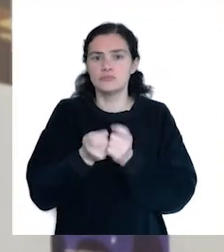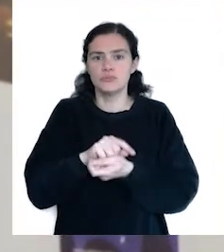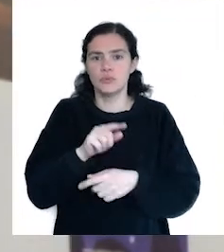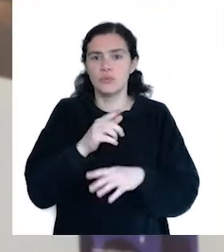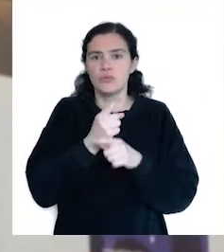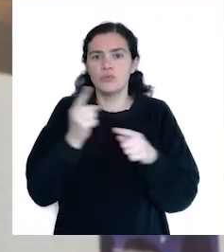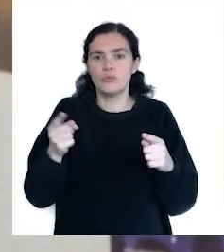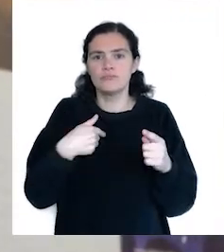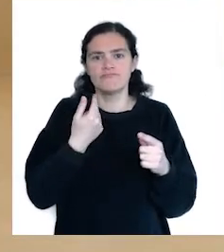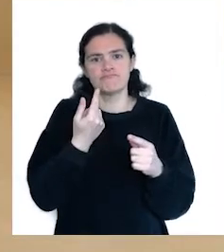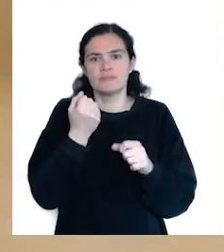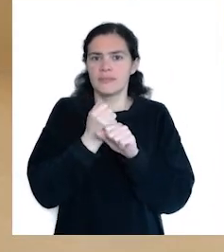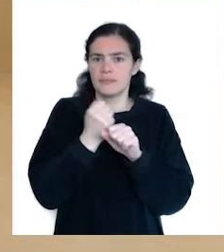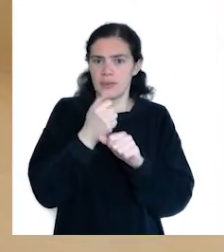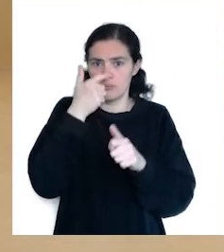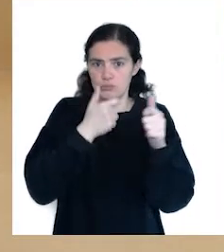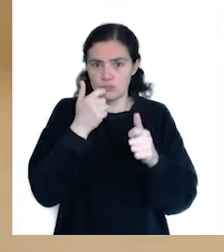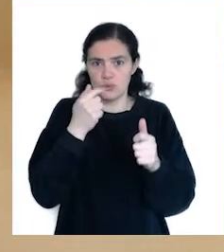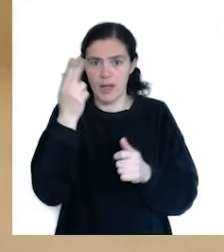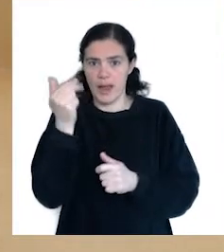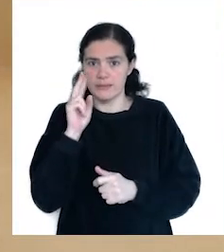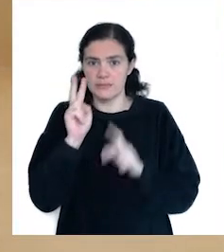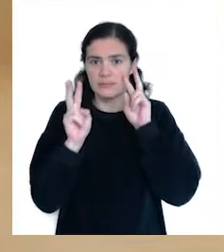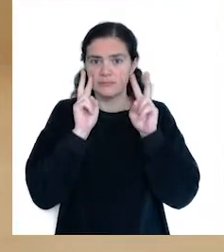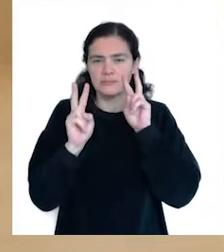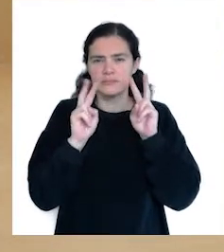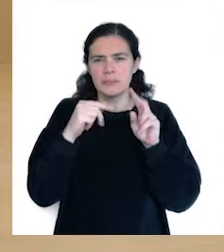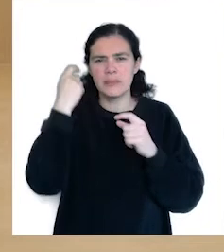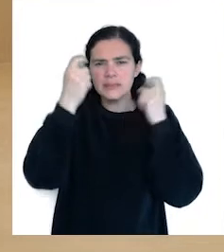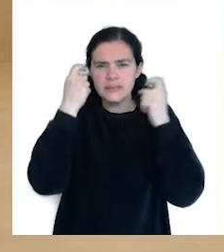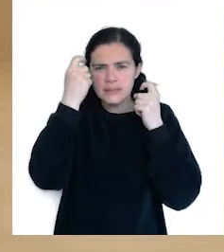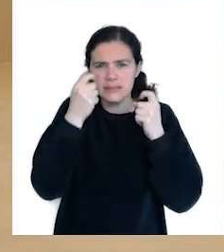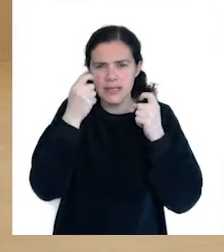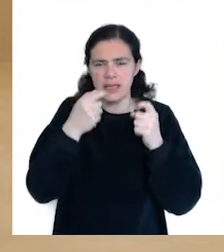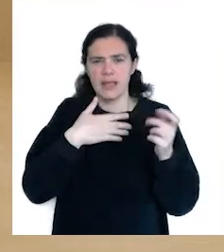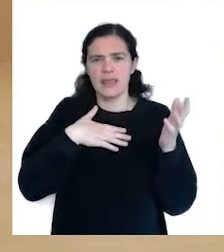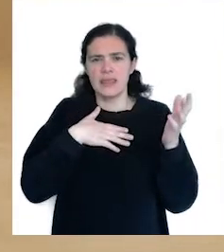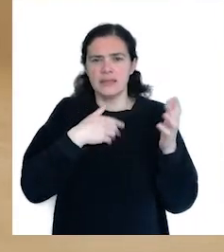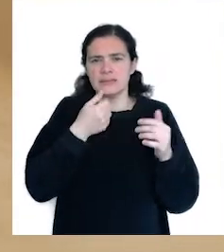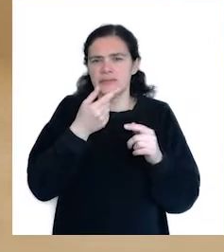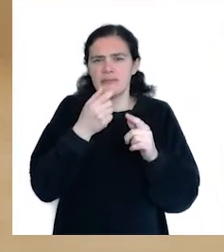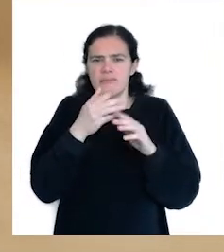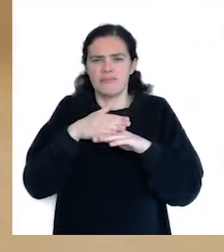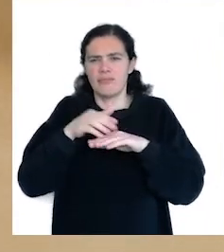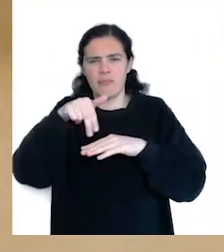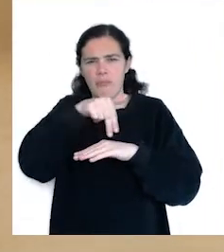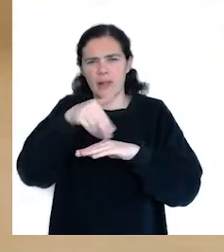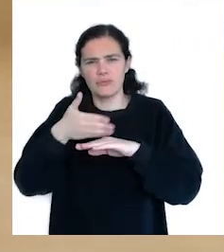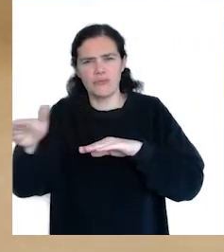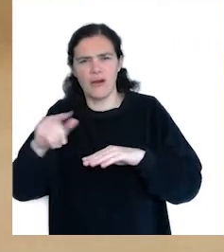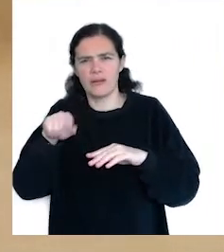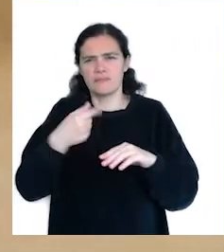dance by, again, working with visual artists, thinking of dance beyond the stage, in